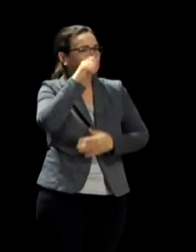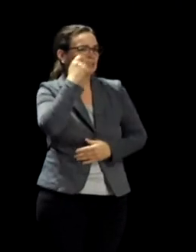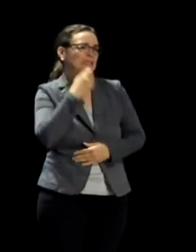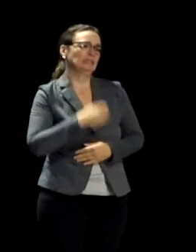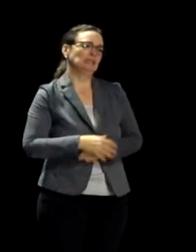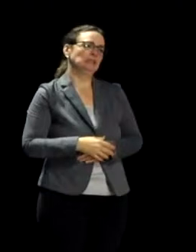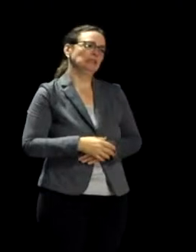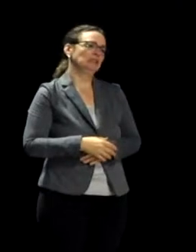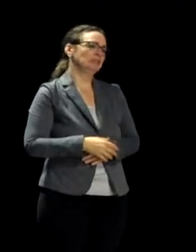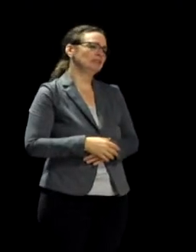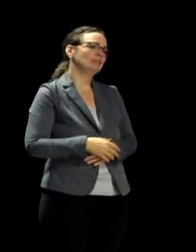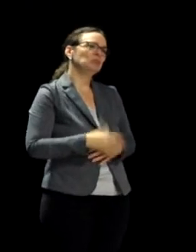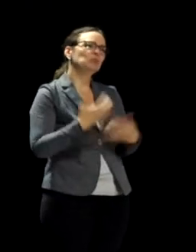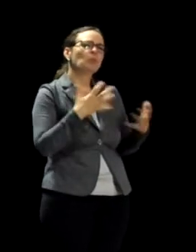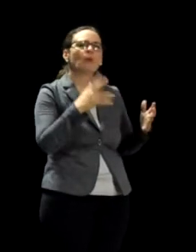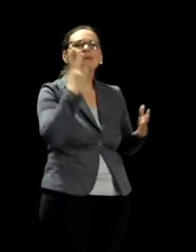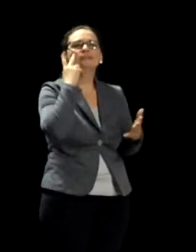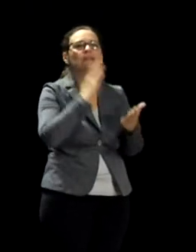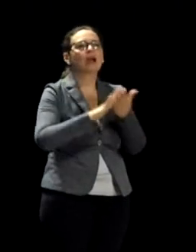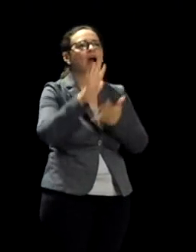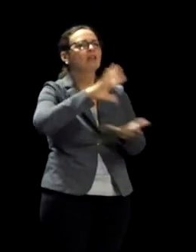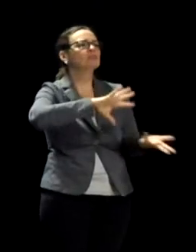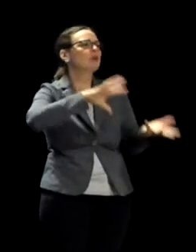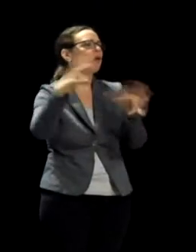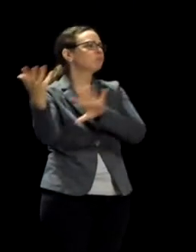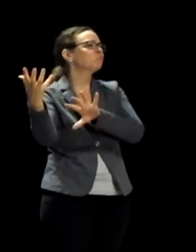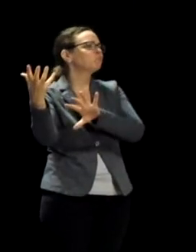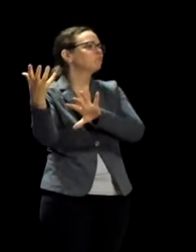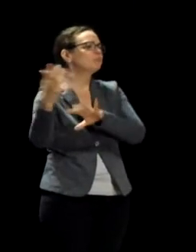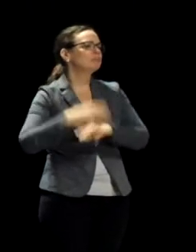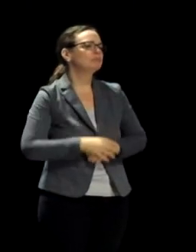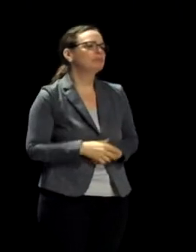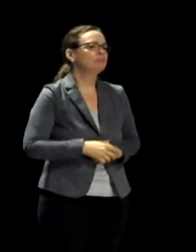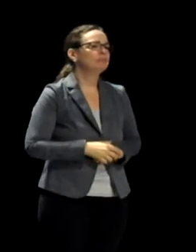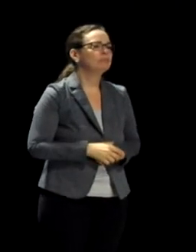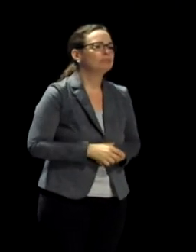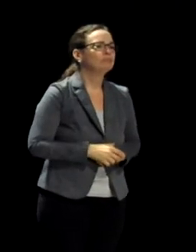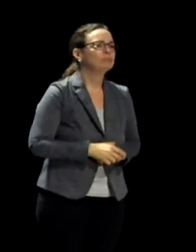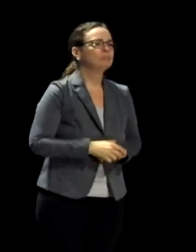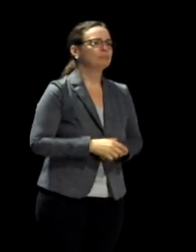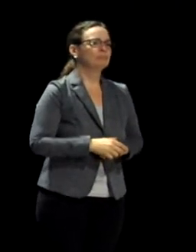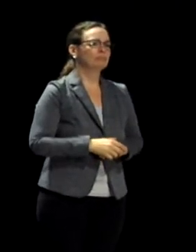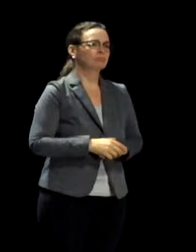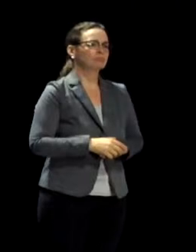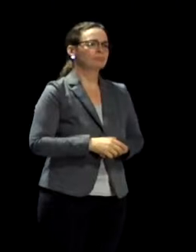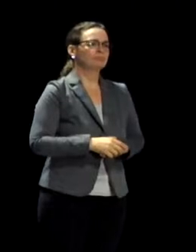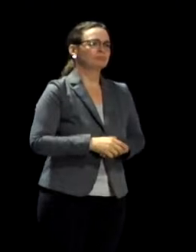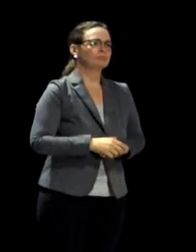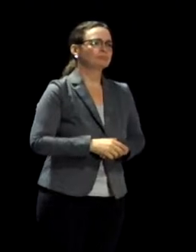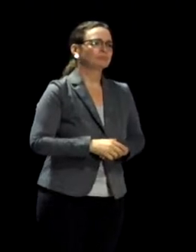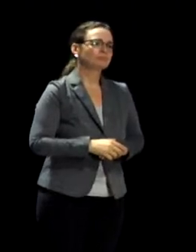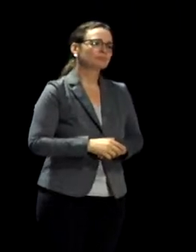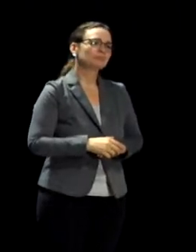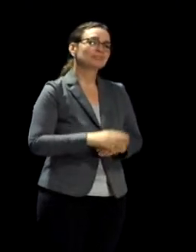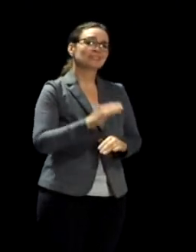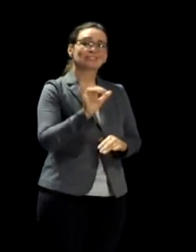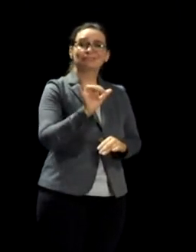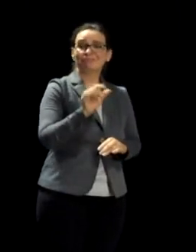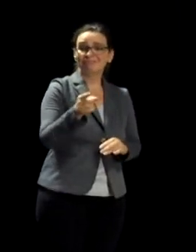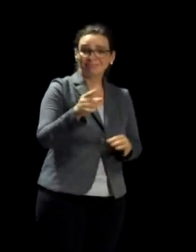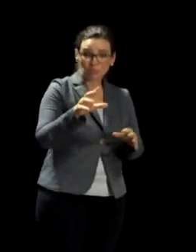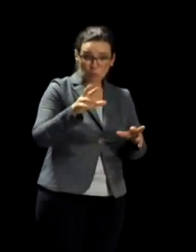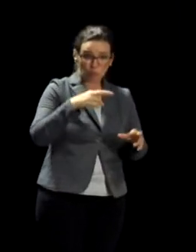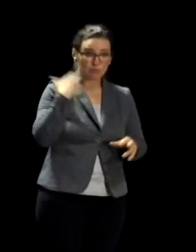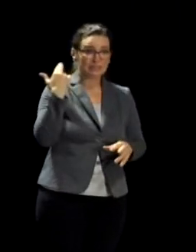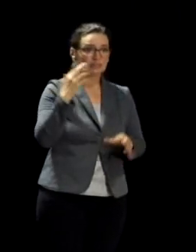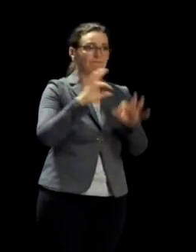college or when they're going to college. But it's also about anybody in the house who's has medical conditions and or grandma or